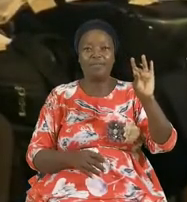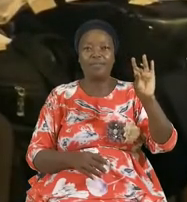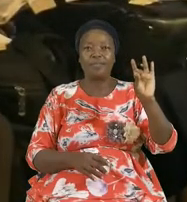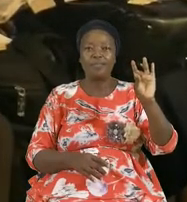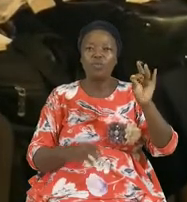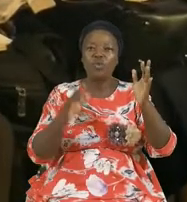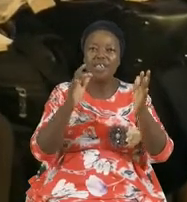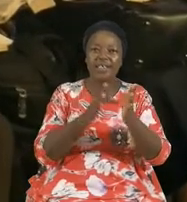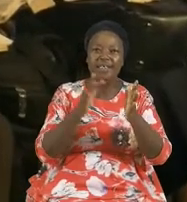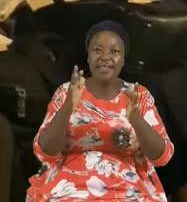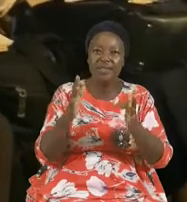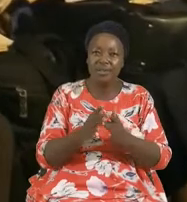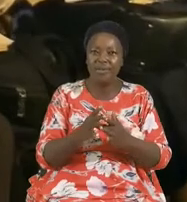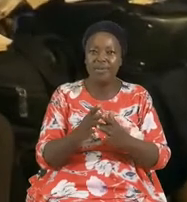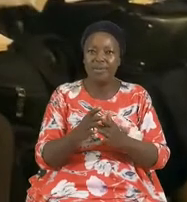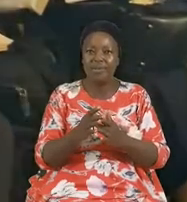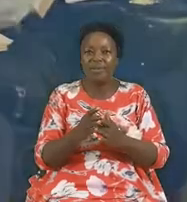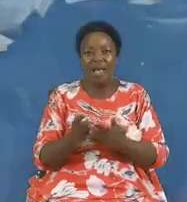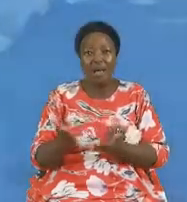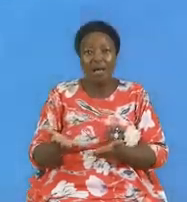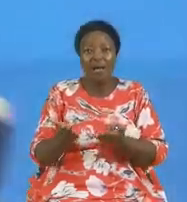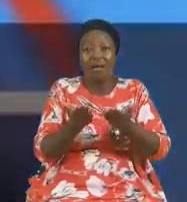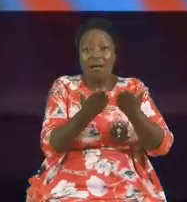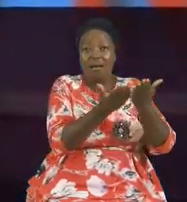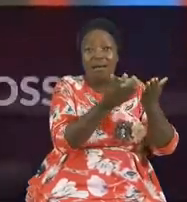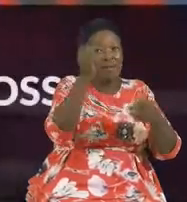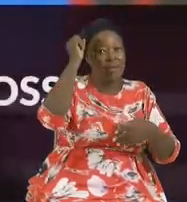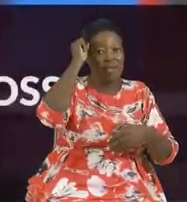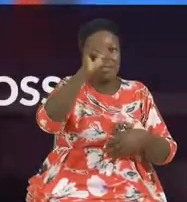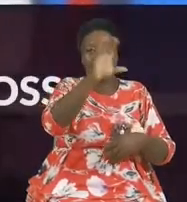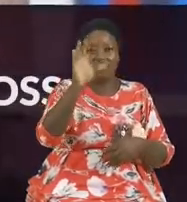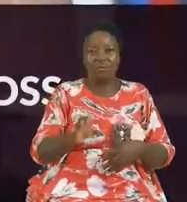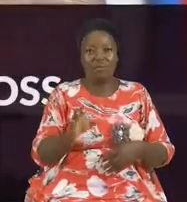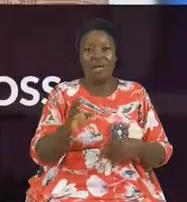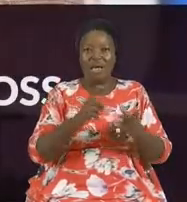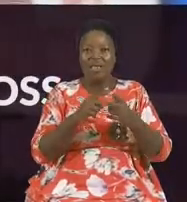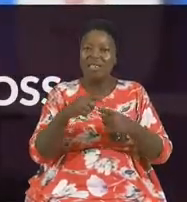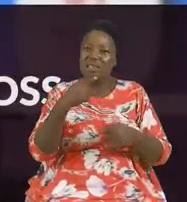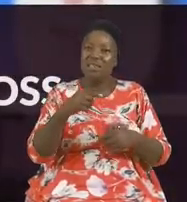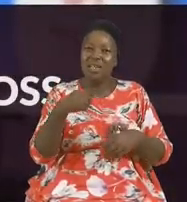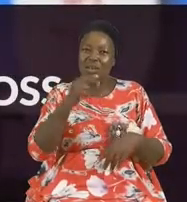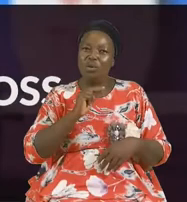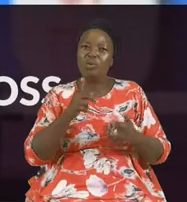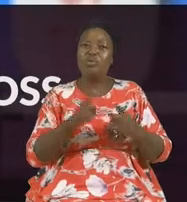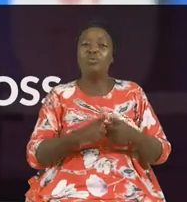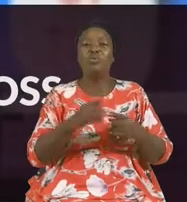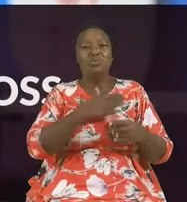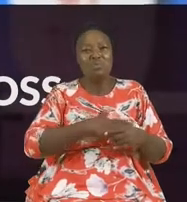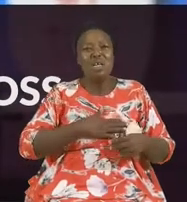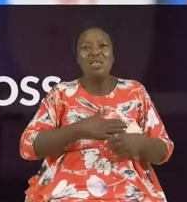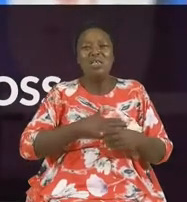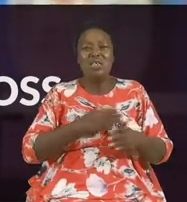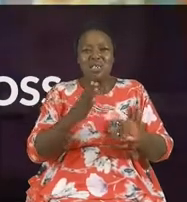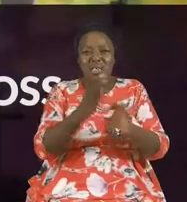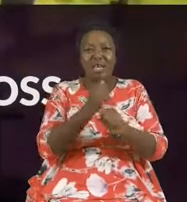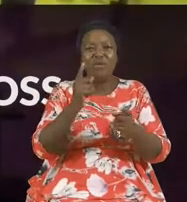Mark chapter 8 now. Jesus carried his cross, and he's telling us